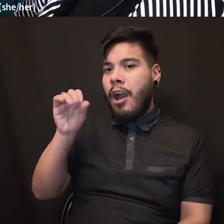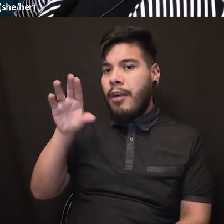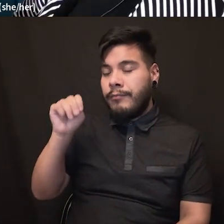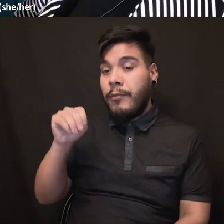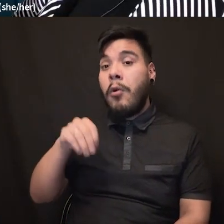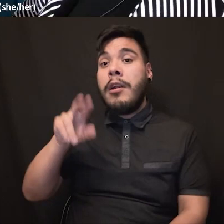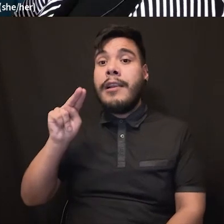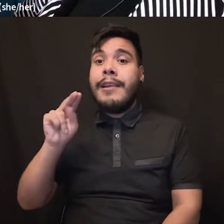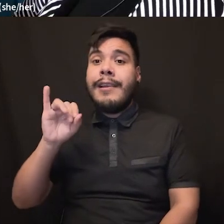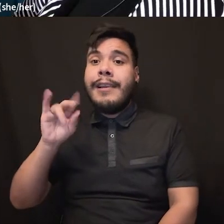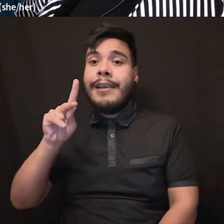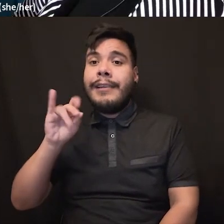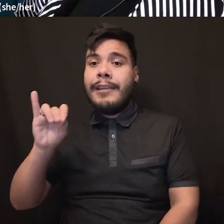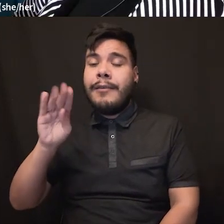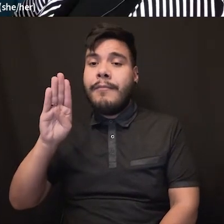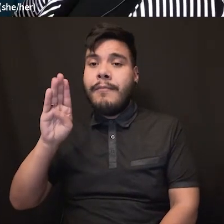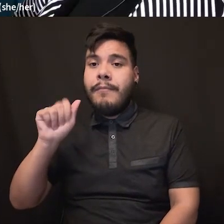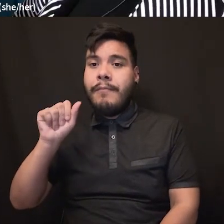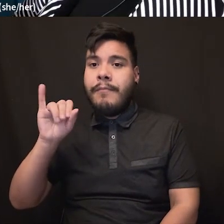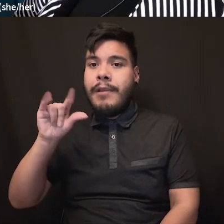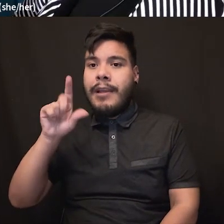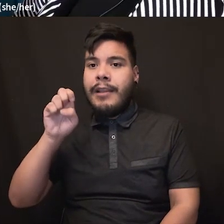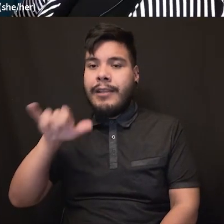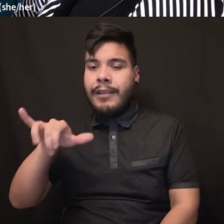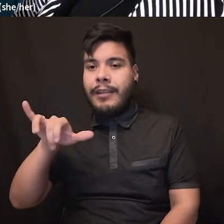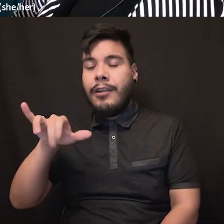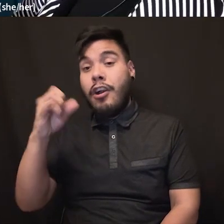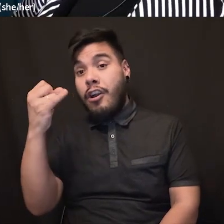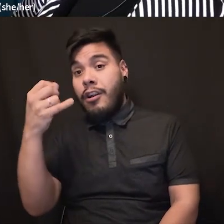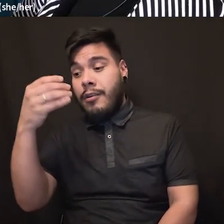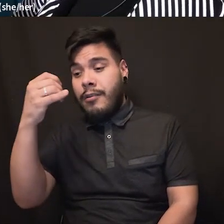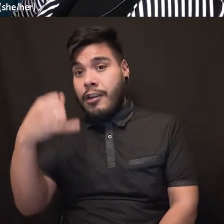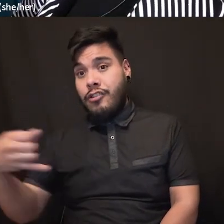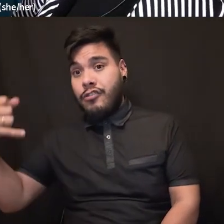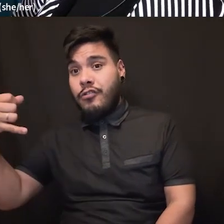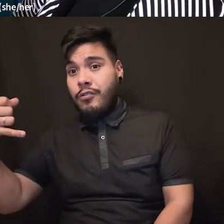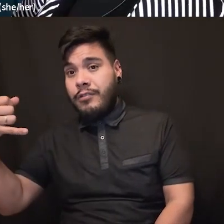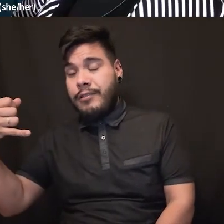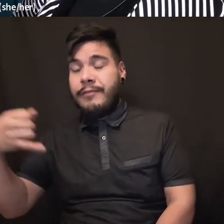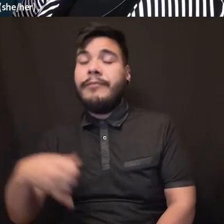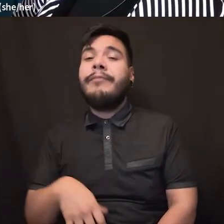on TikTok, Instagram, and X or Twitter.